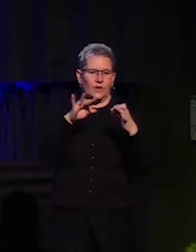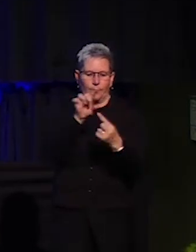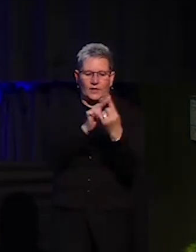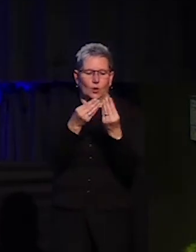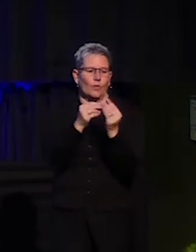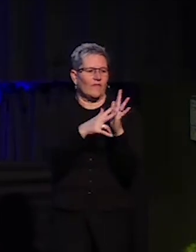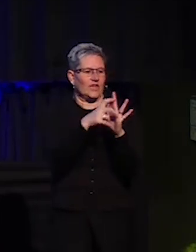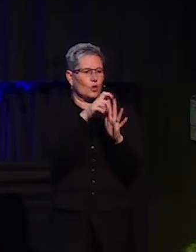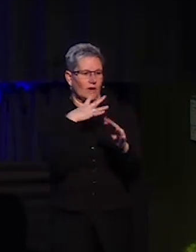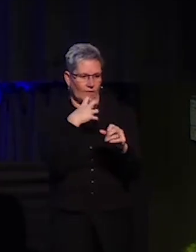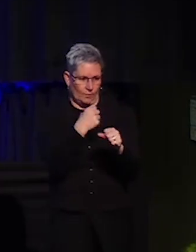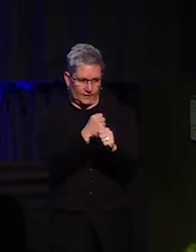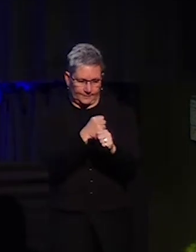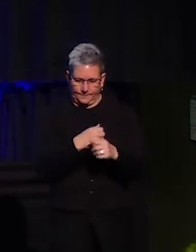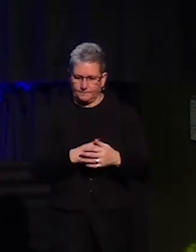FYI.